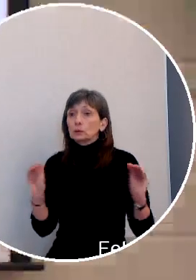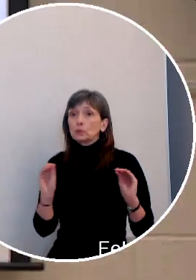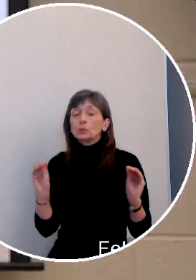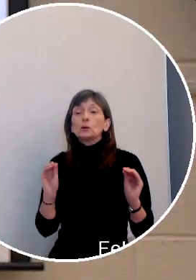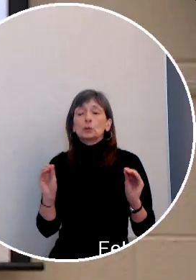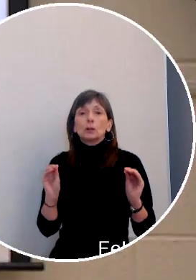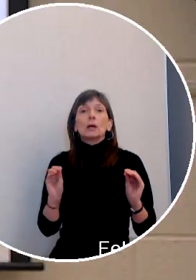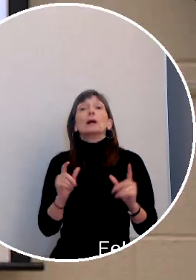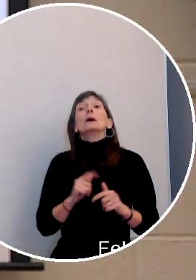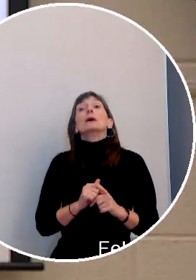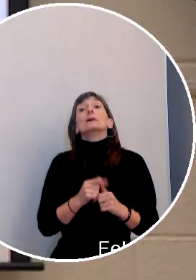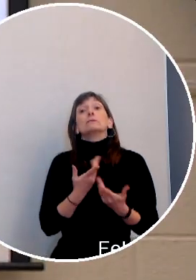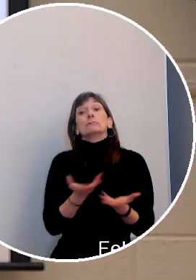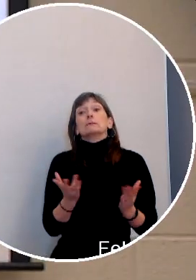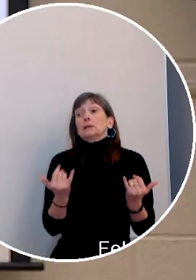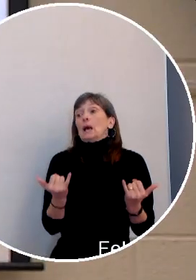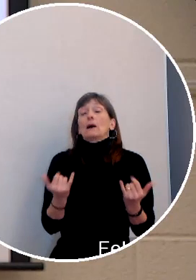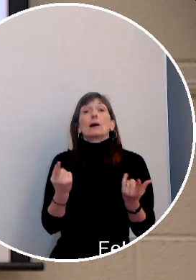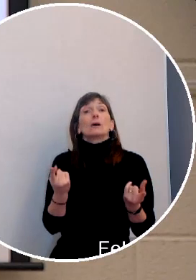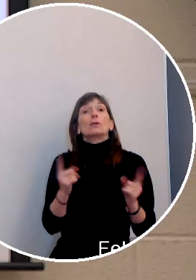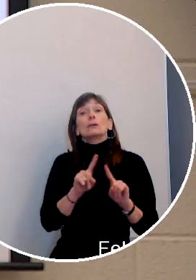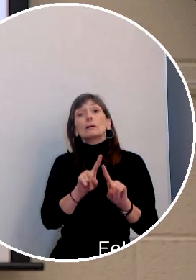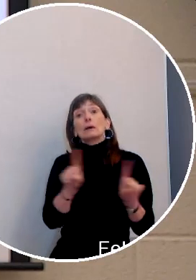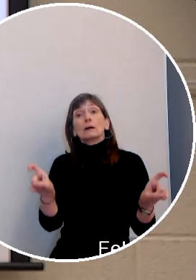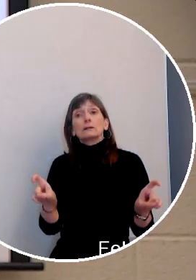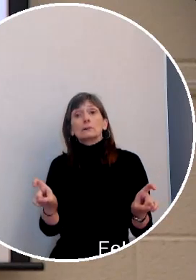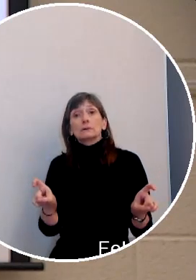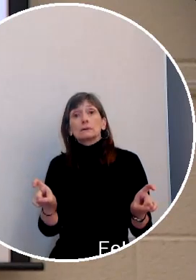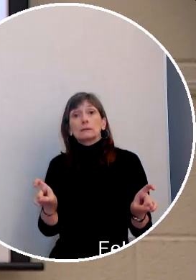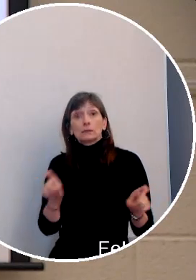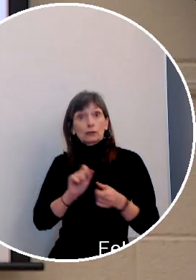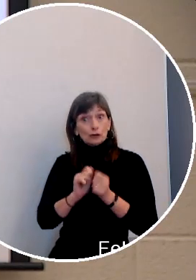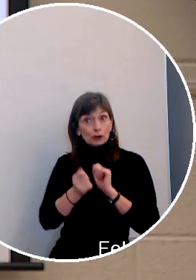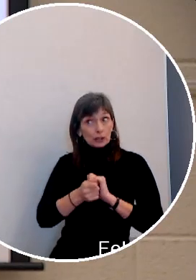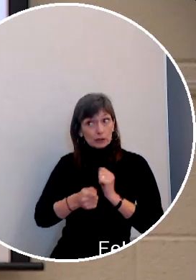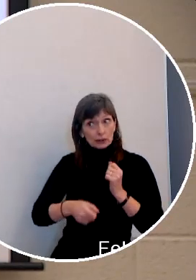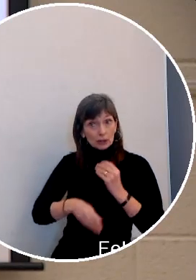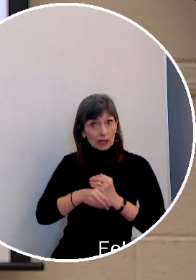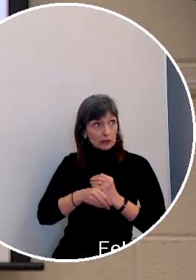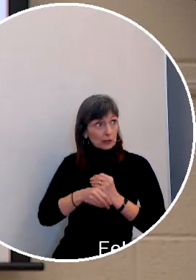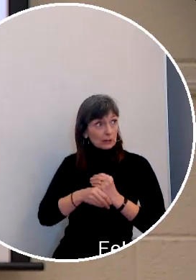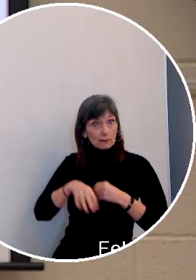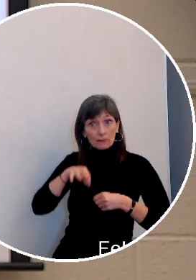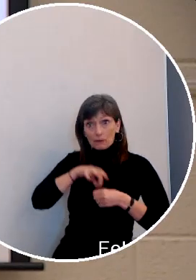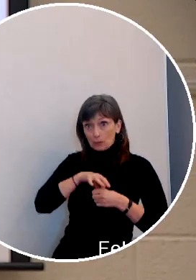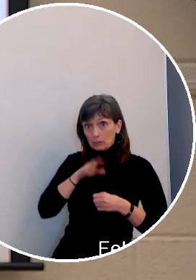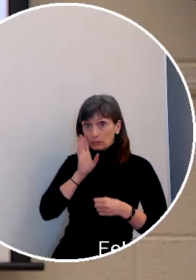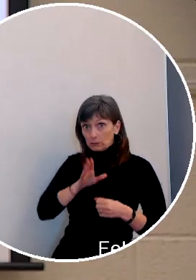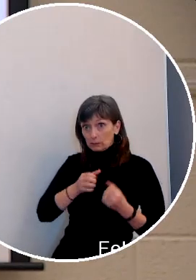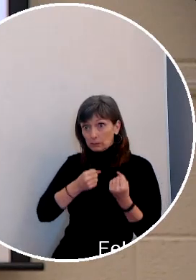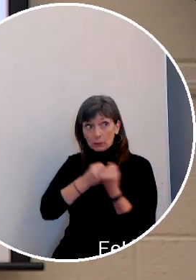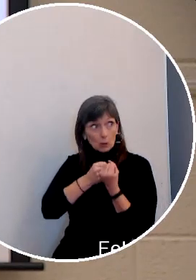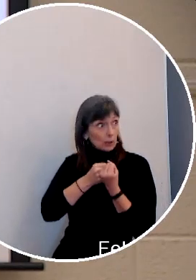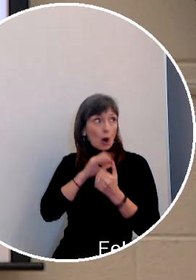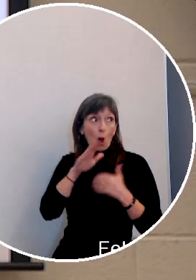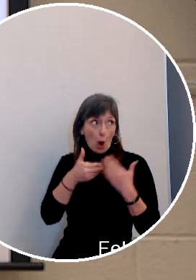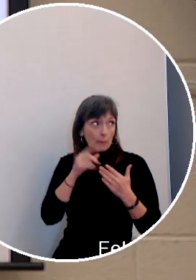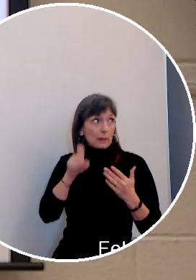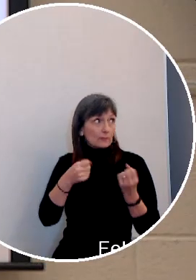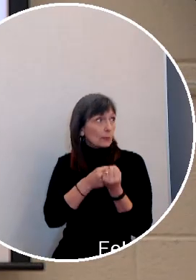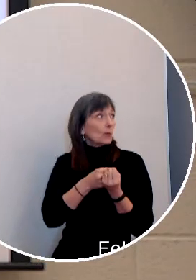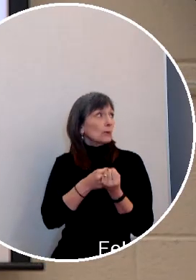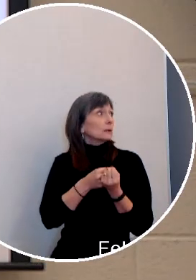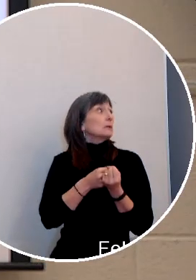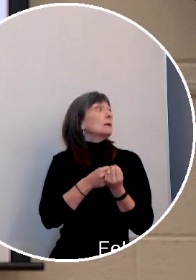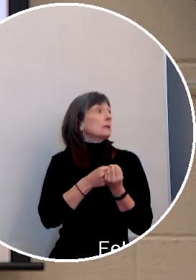Firstly, is it acceptable to the group that we do change the agenda? So I need a vote of full support. All